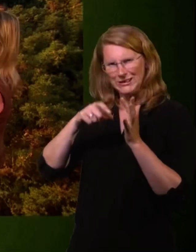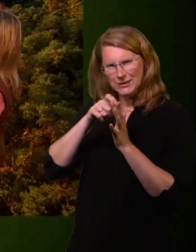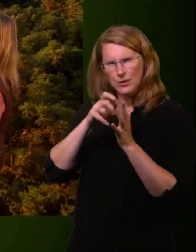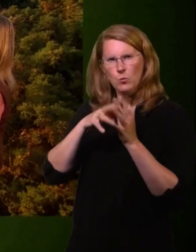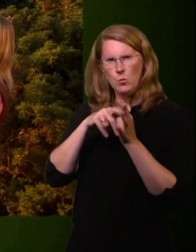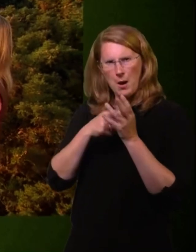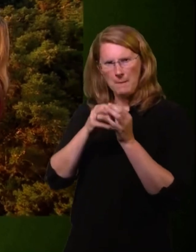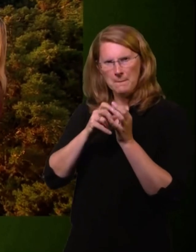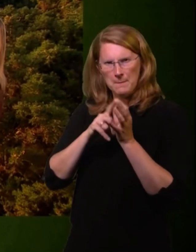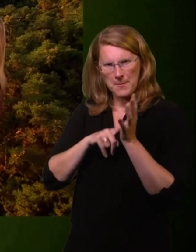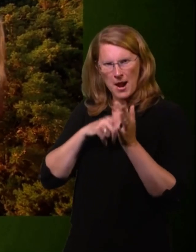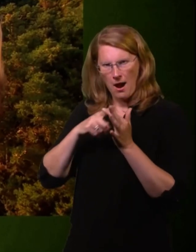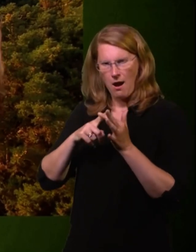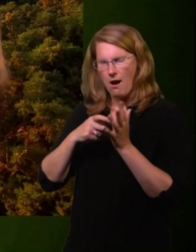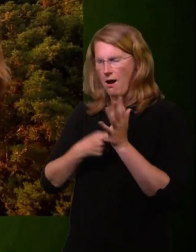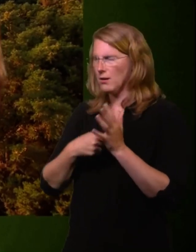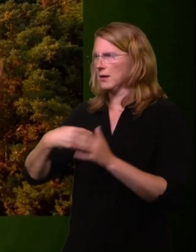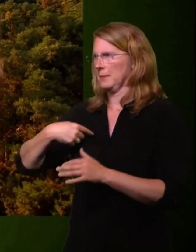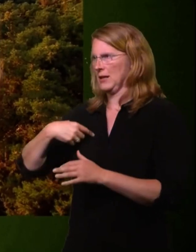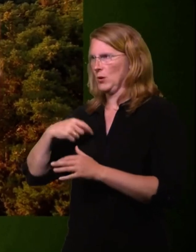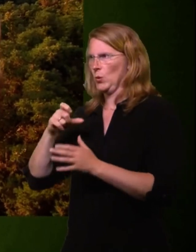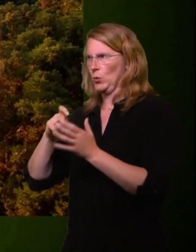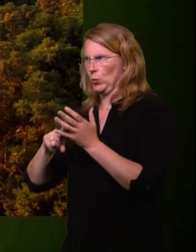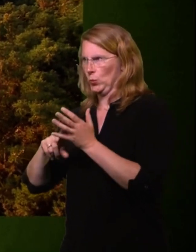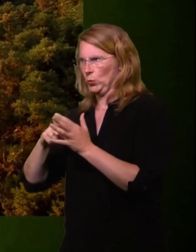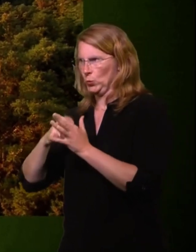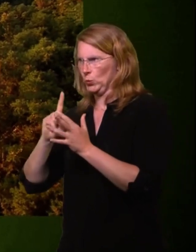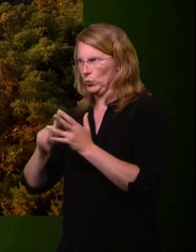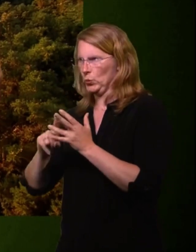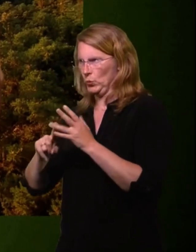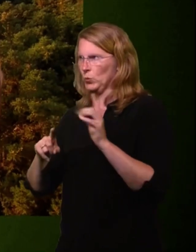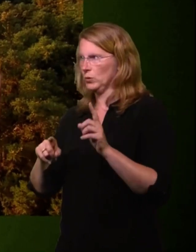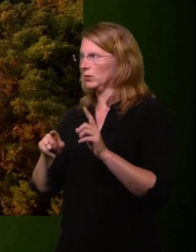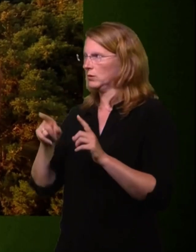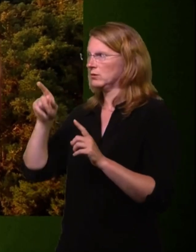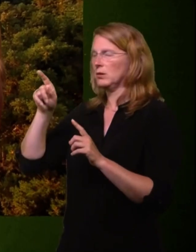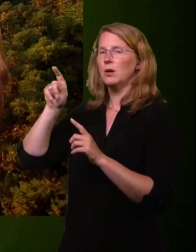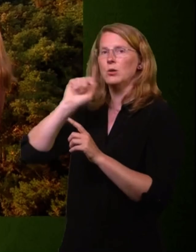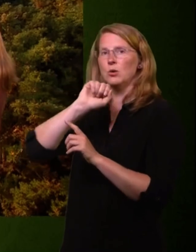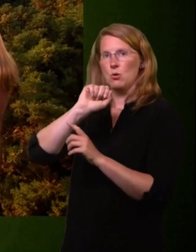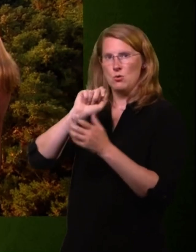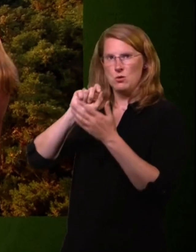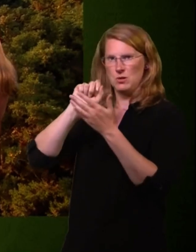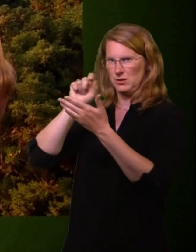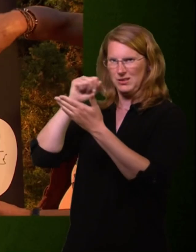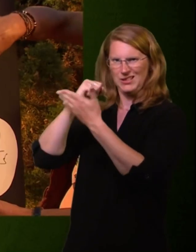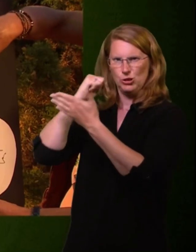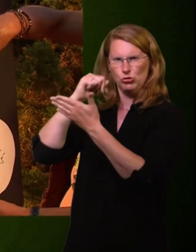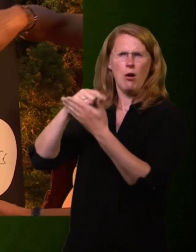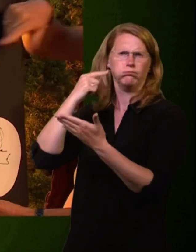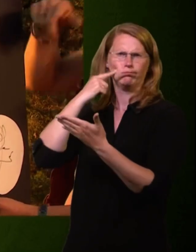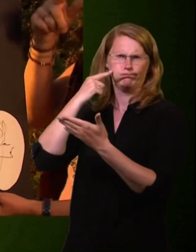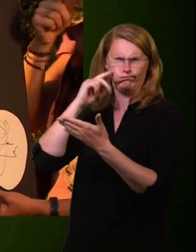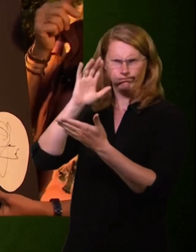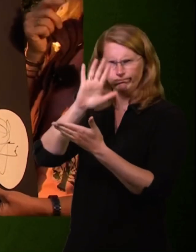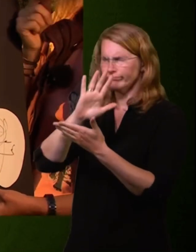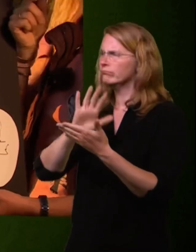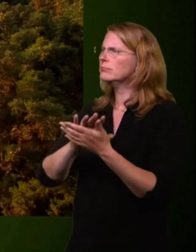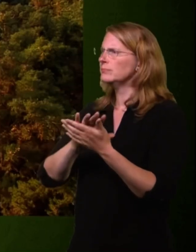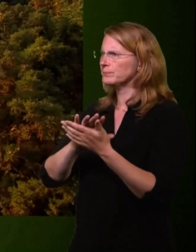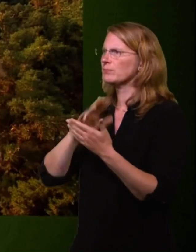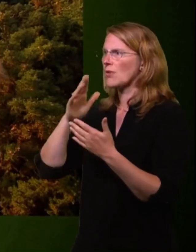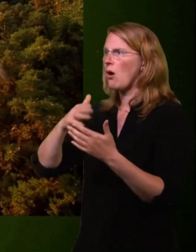signature. That's easy for me as a cuckoo to copy. It'll get in your nest. Yeah. And over time, you make it a little bit more complicated. Yeah, but